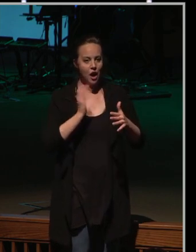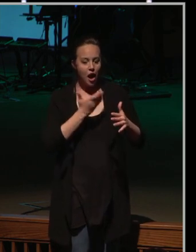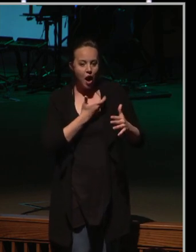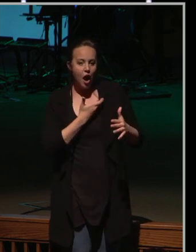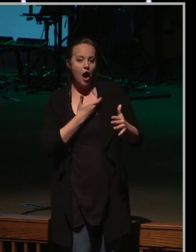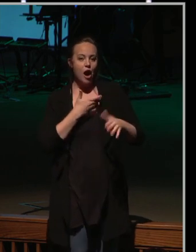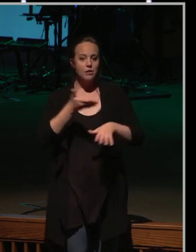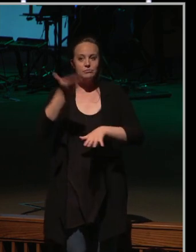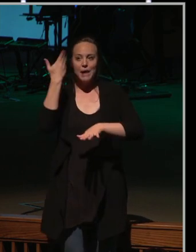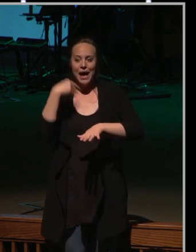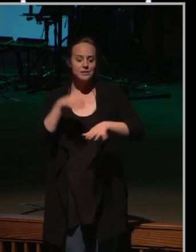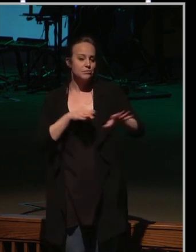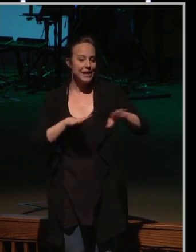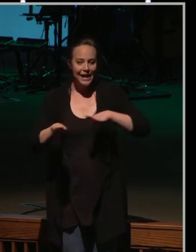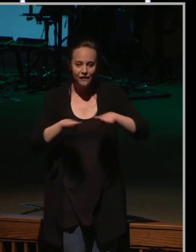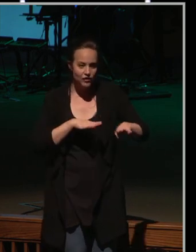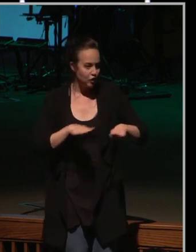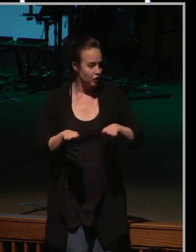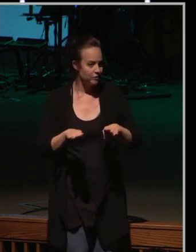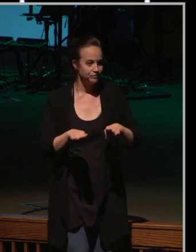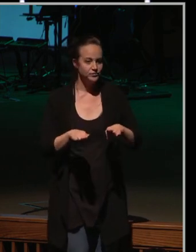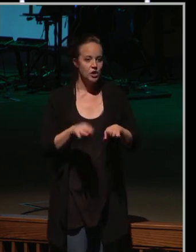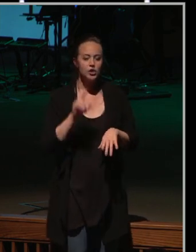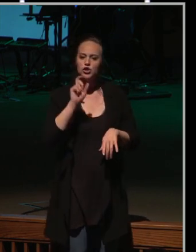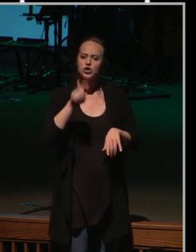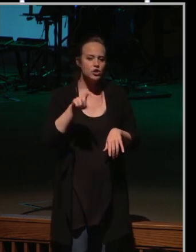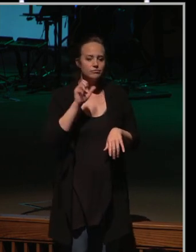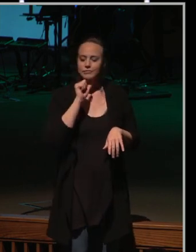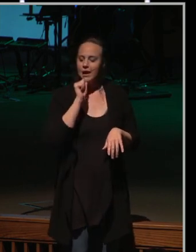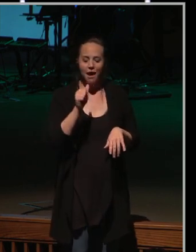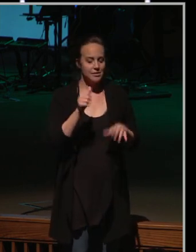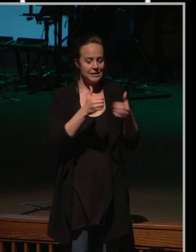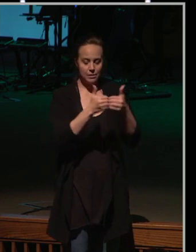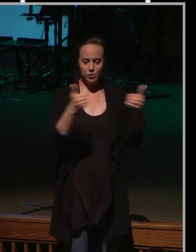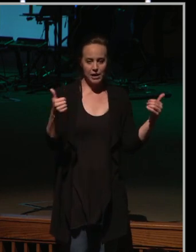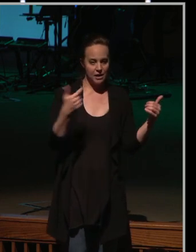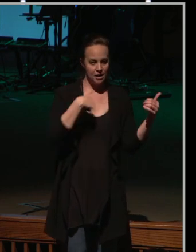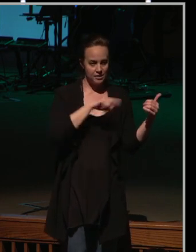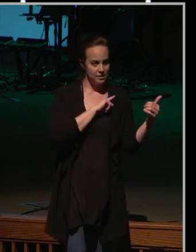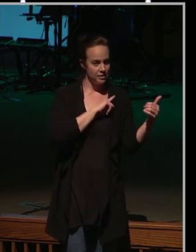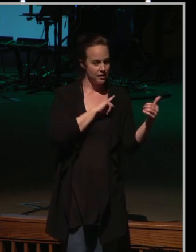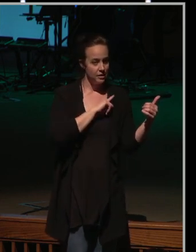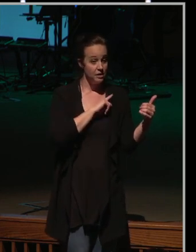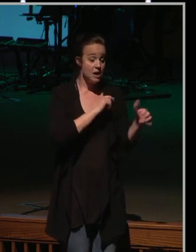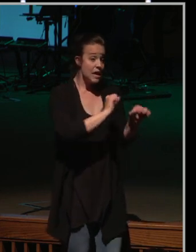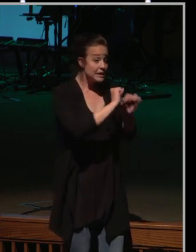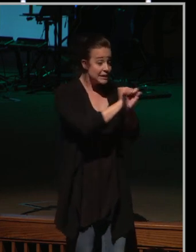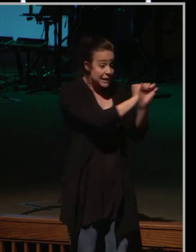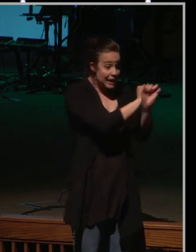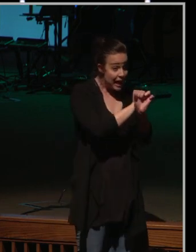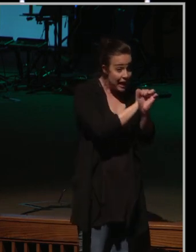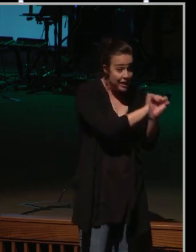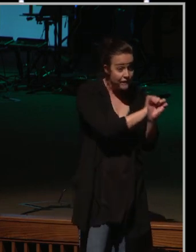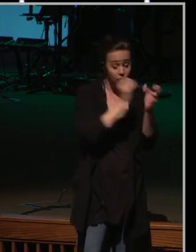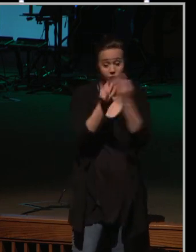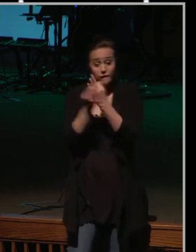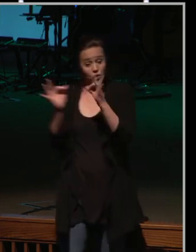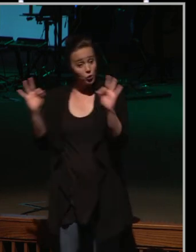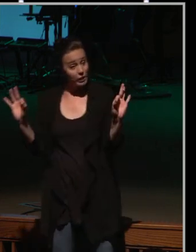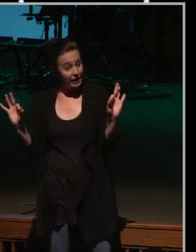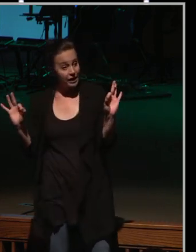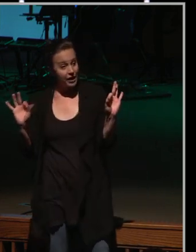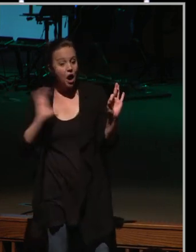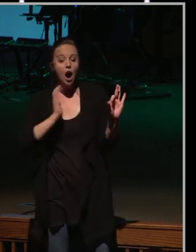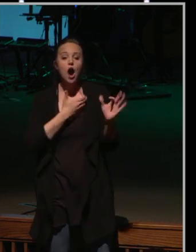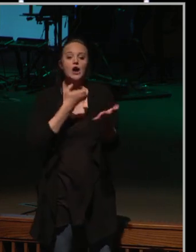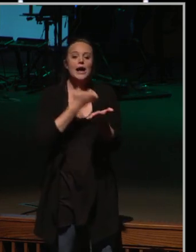us. In the church should be those that are both slave and free. We shouldn't divide over our economic or our societal